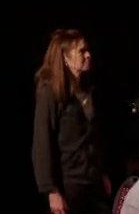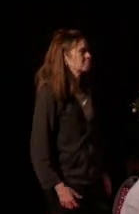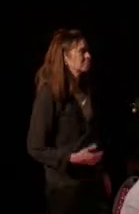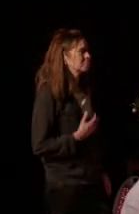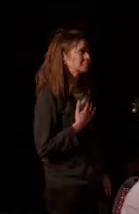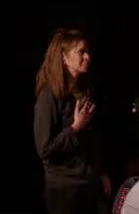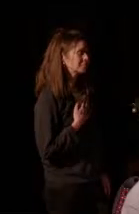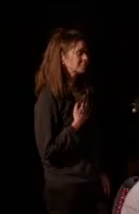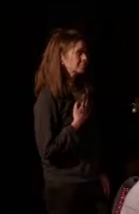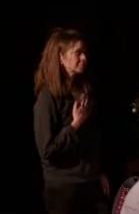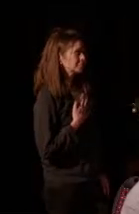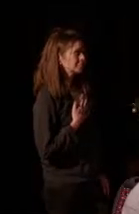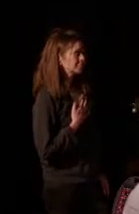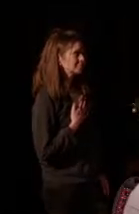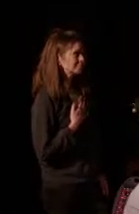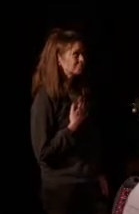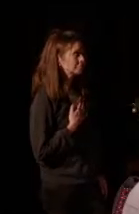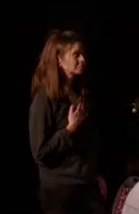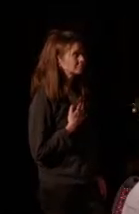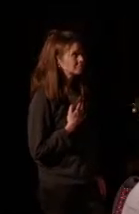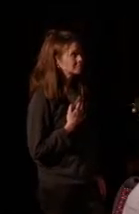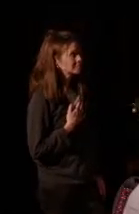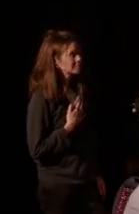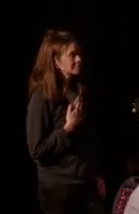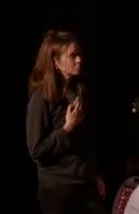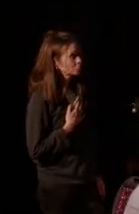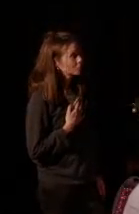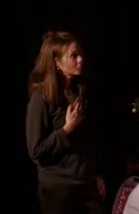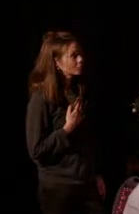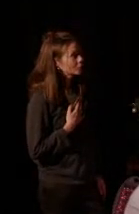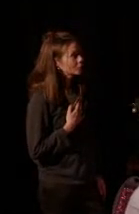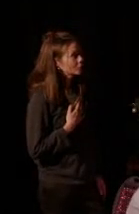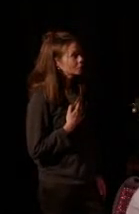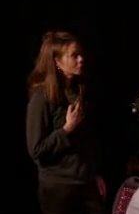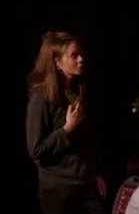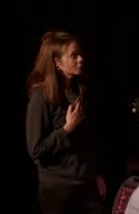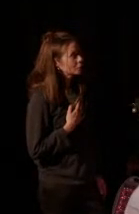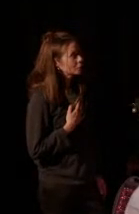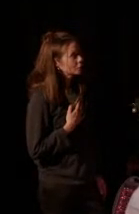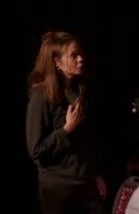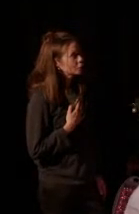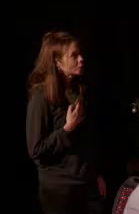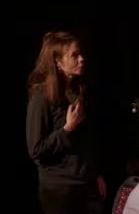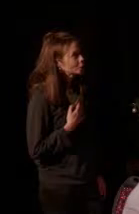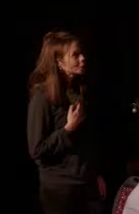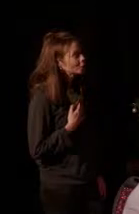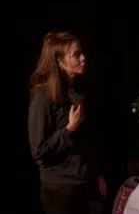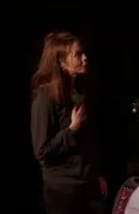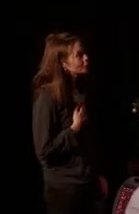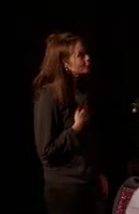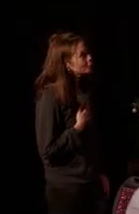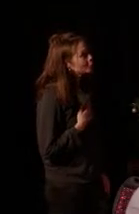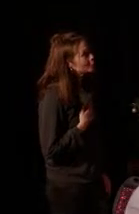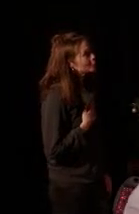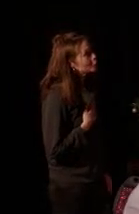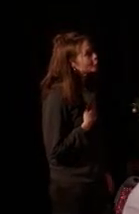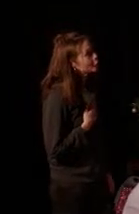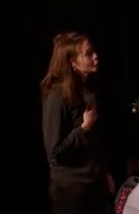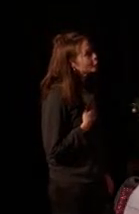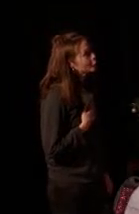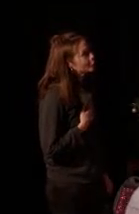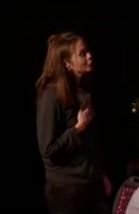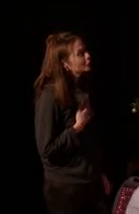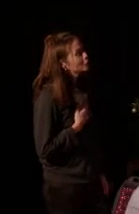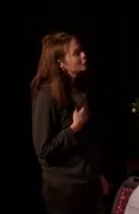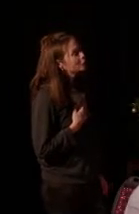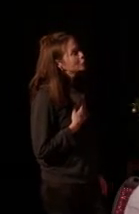born most unfortunate, is from my breast the innocent milk in its most innocent mouth torn off and murdered. Myself